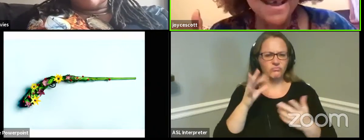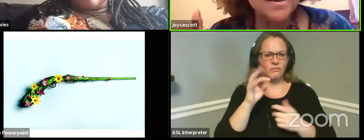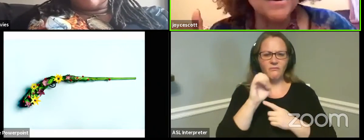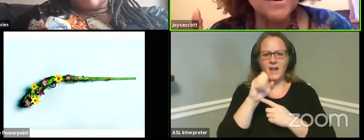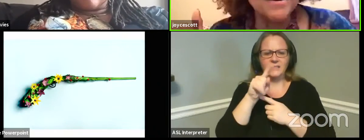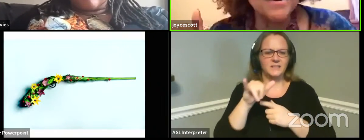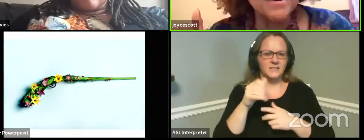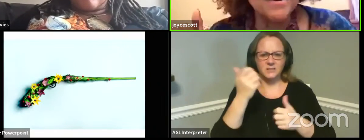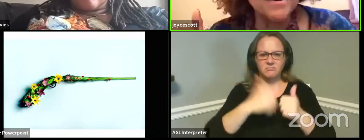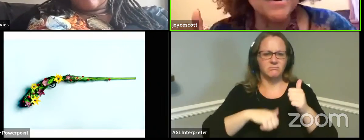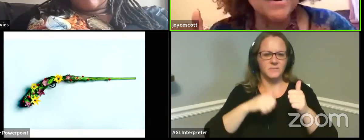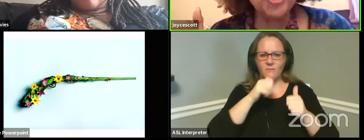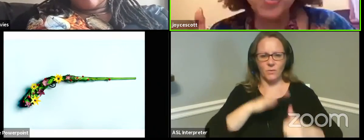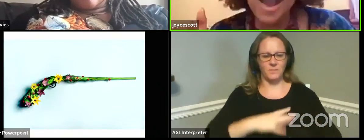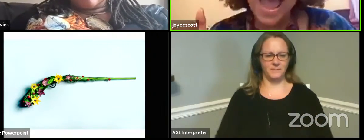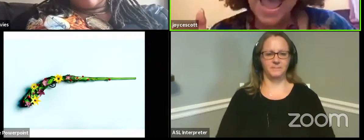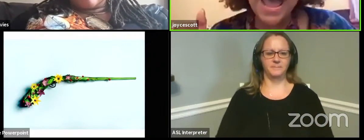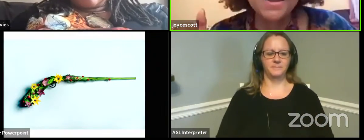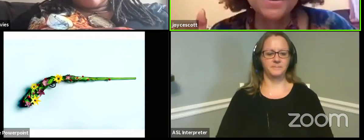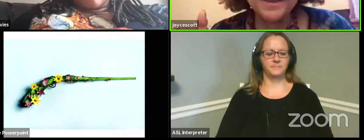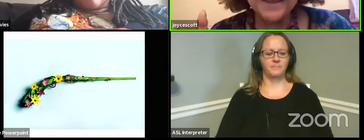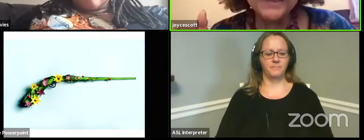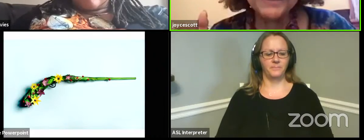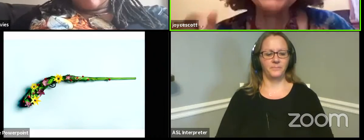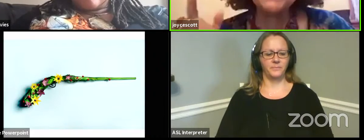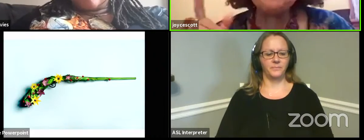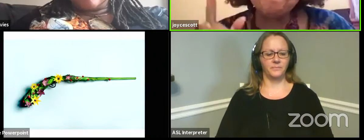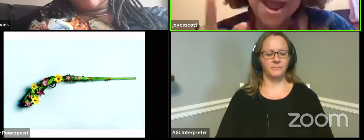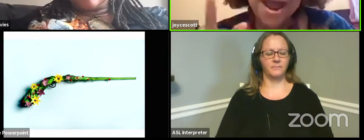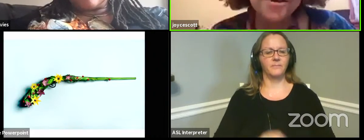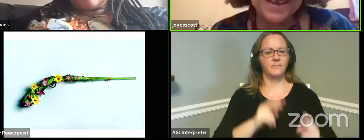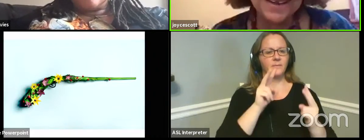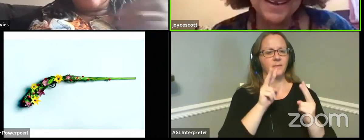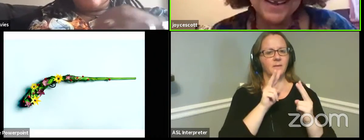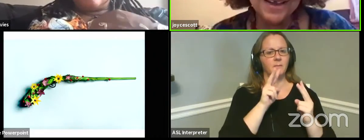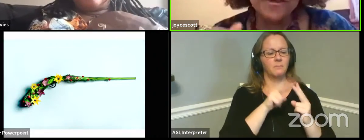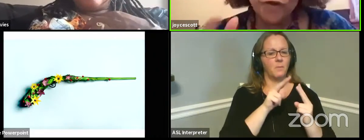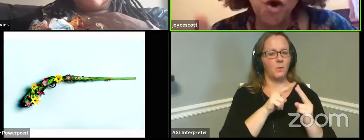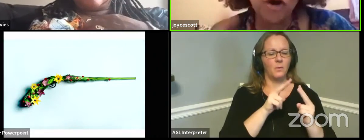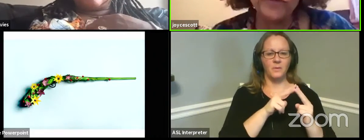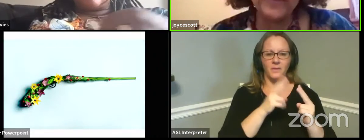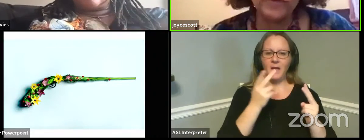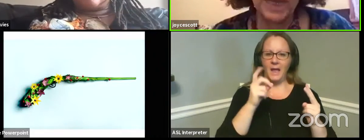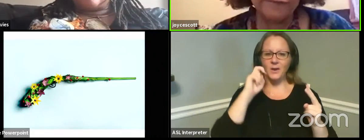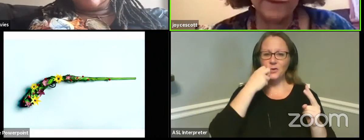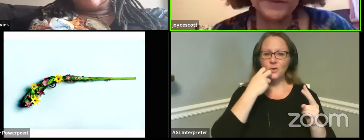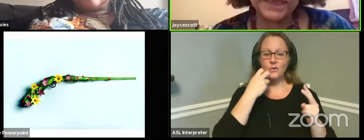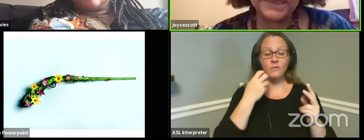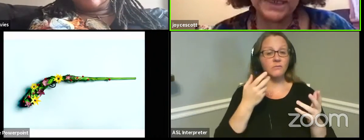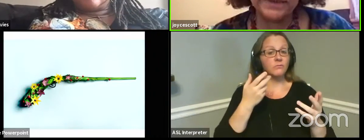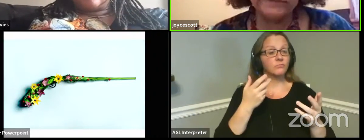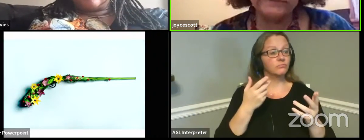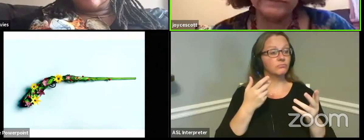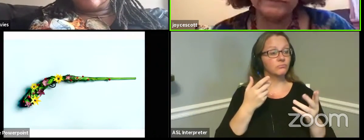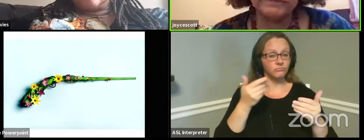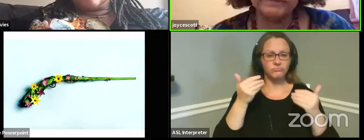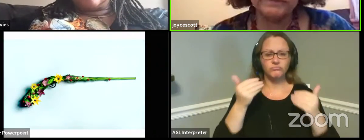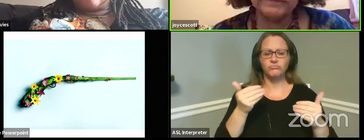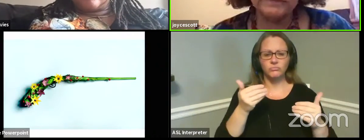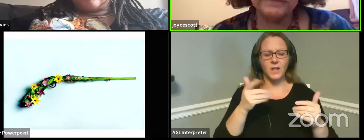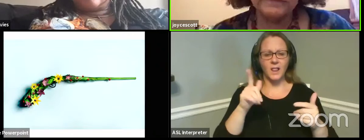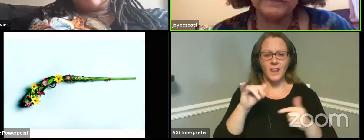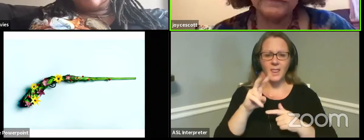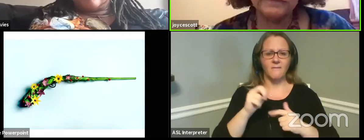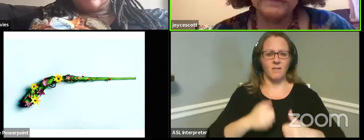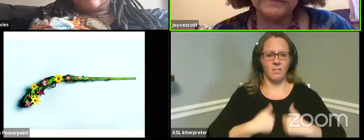who had the temerity to walk through life as they did.